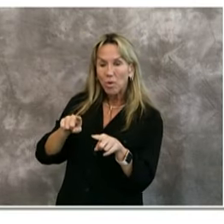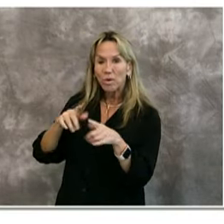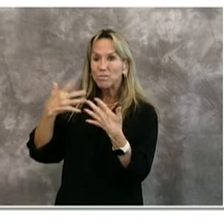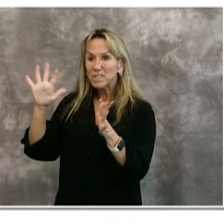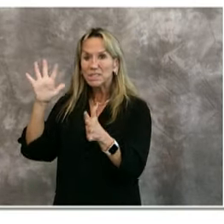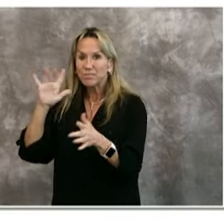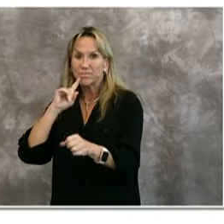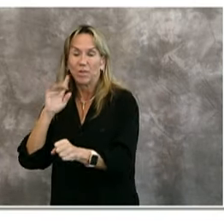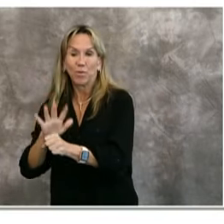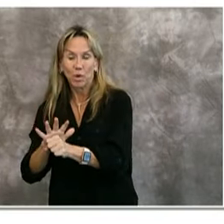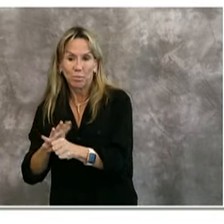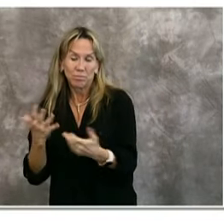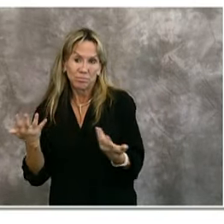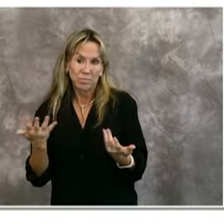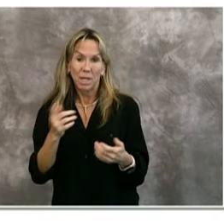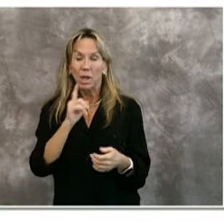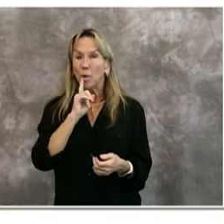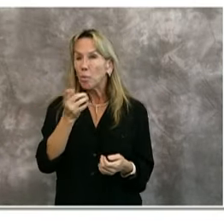last